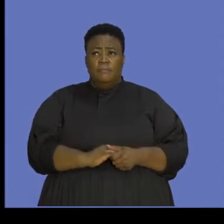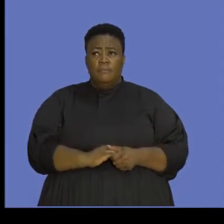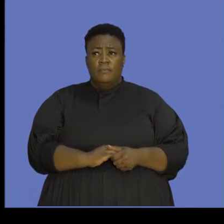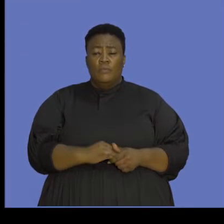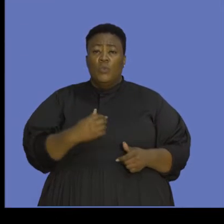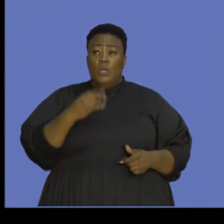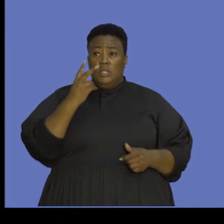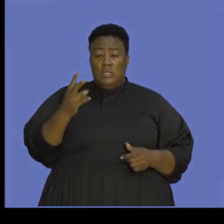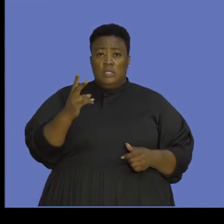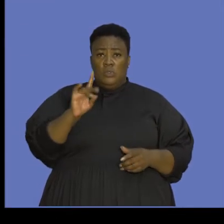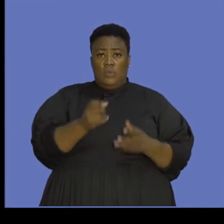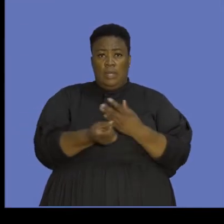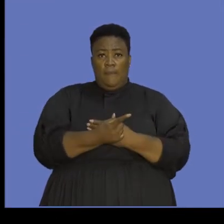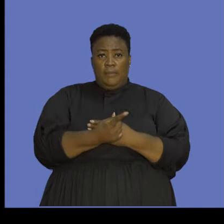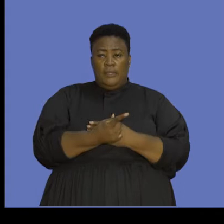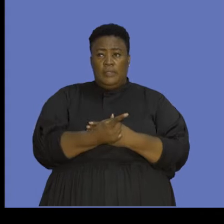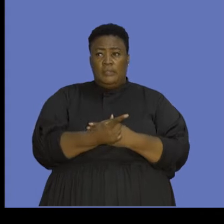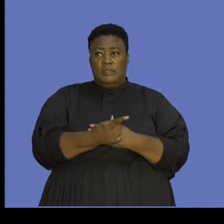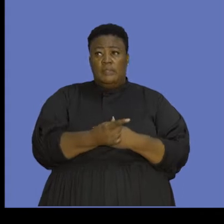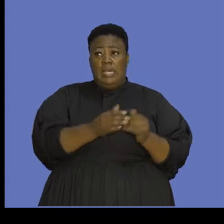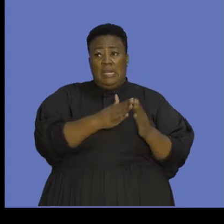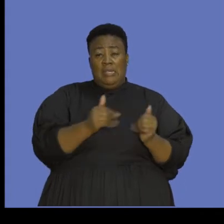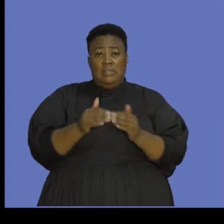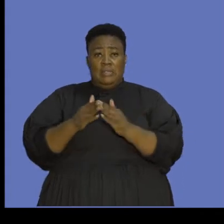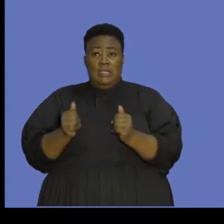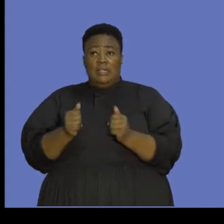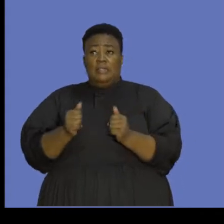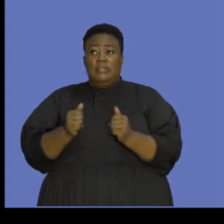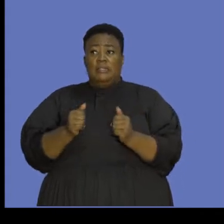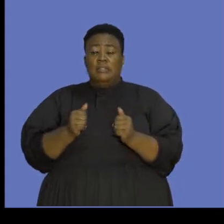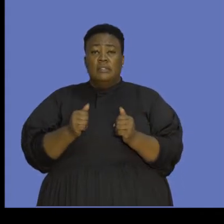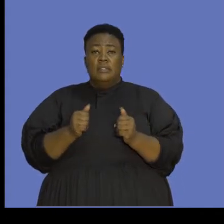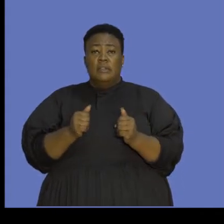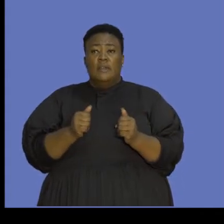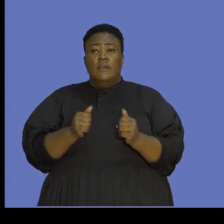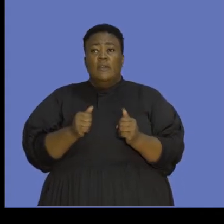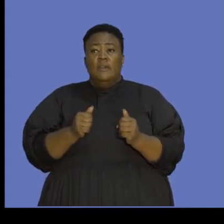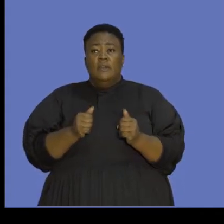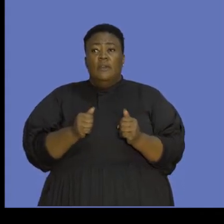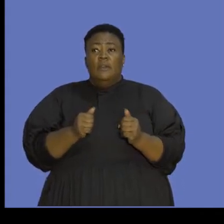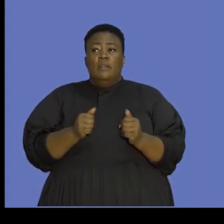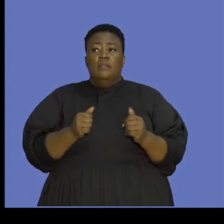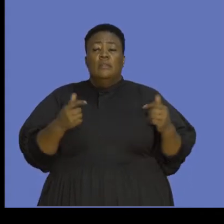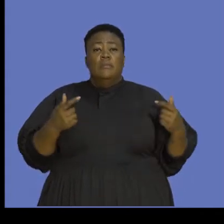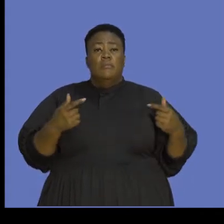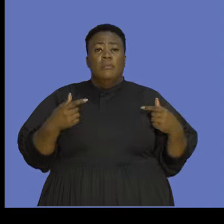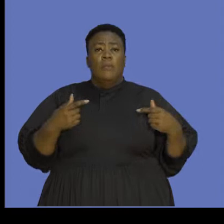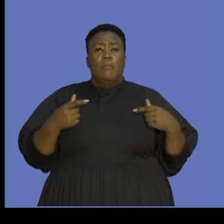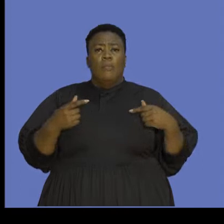we're going to look at what happens. Acceleration is directly proportional to the